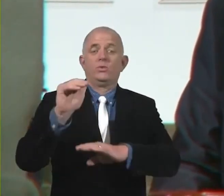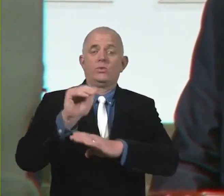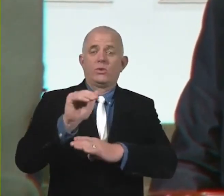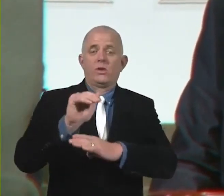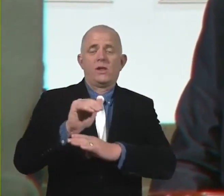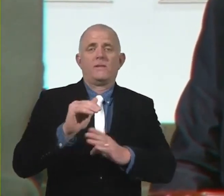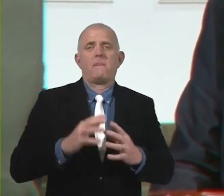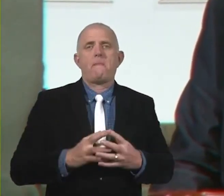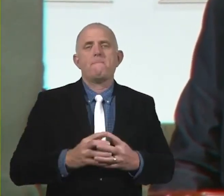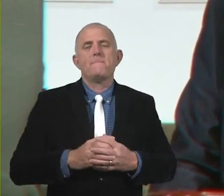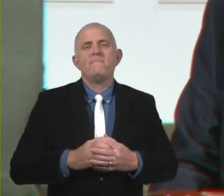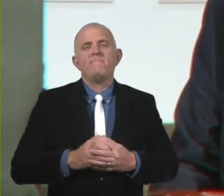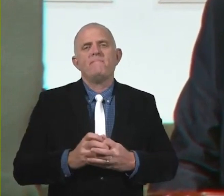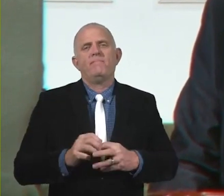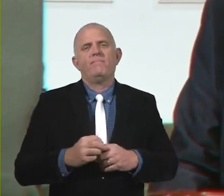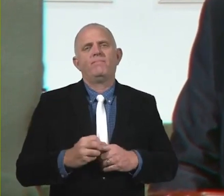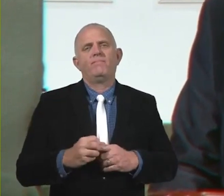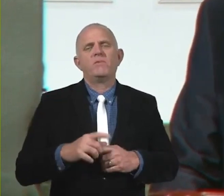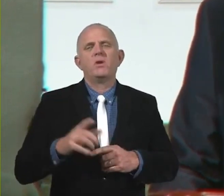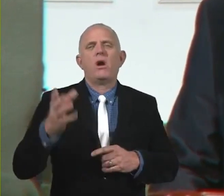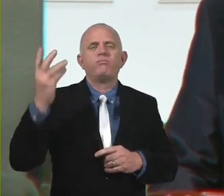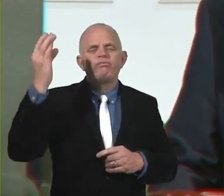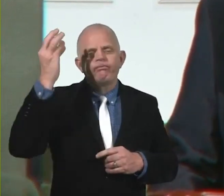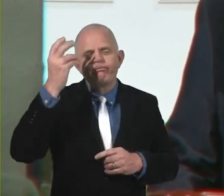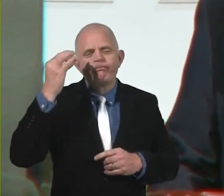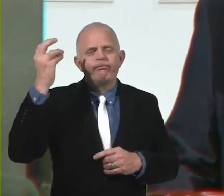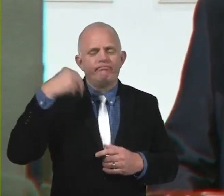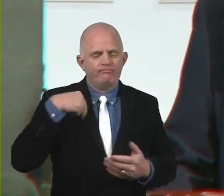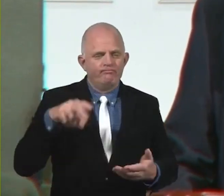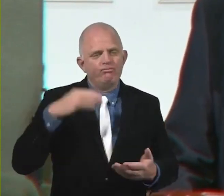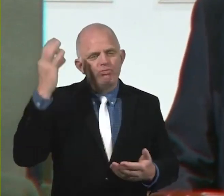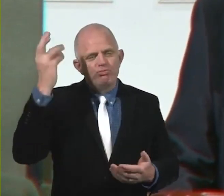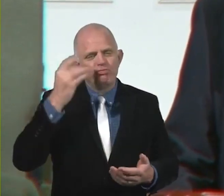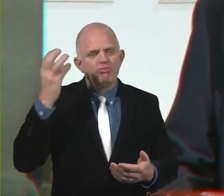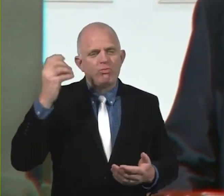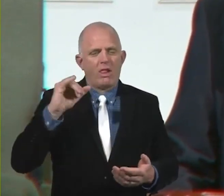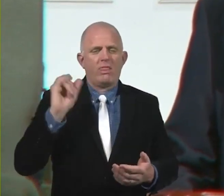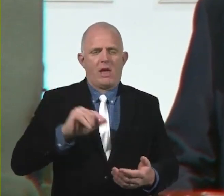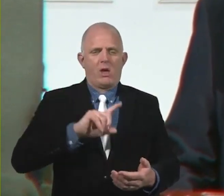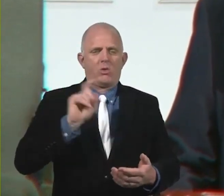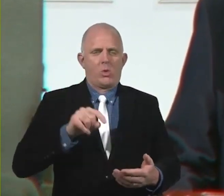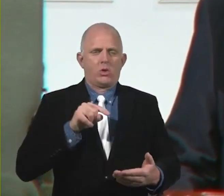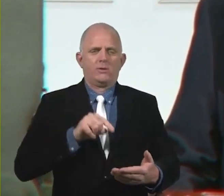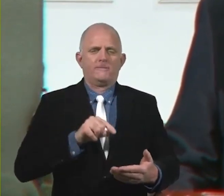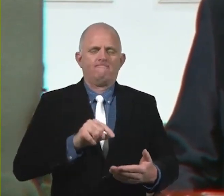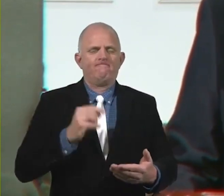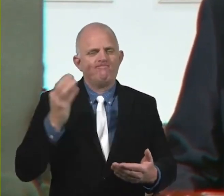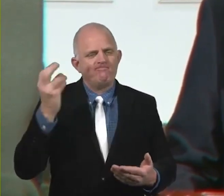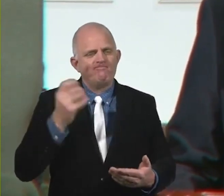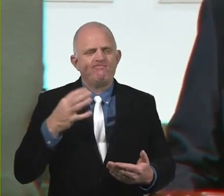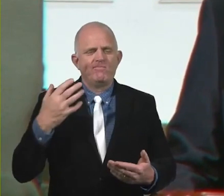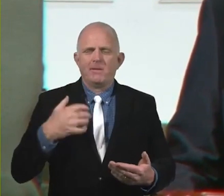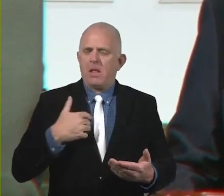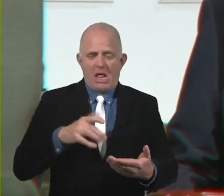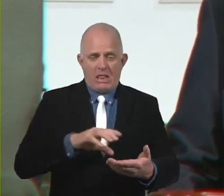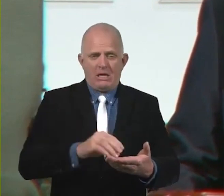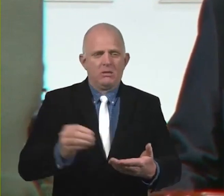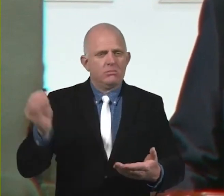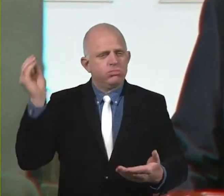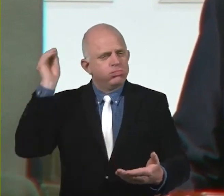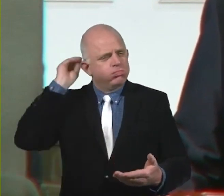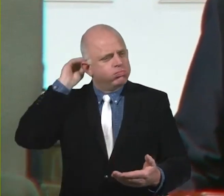you to keep thinking about this question while I speak tonight. Why do I call him